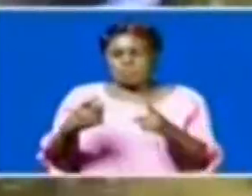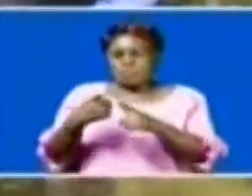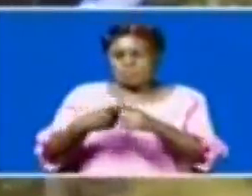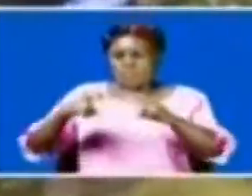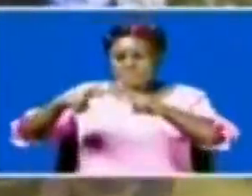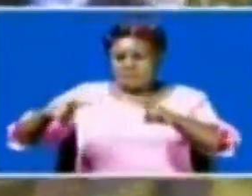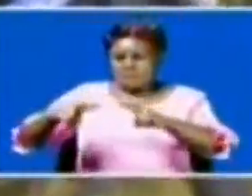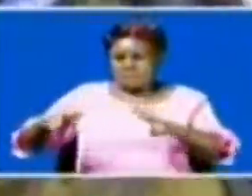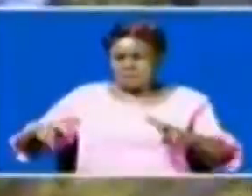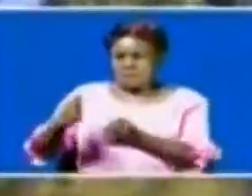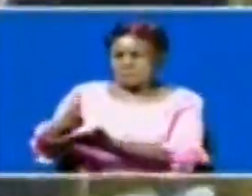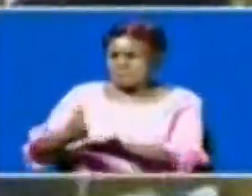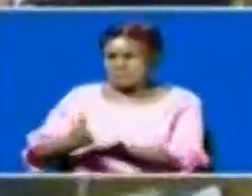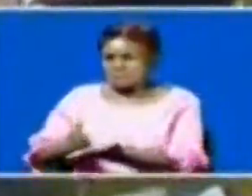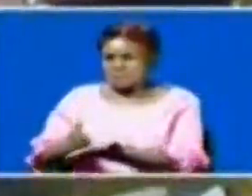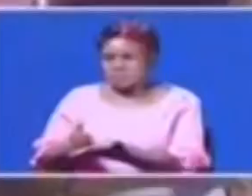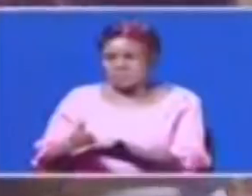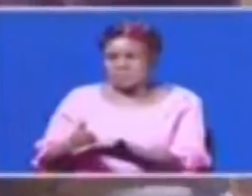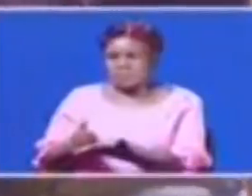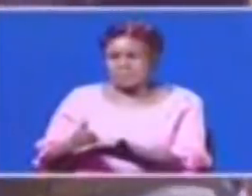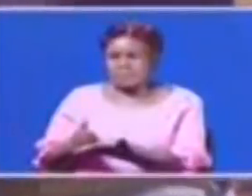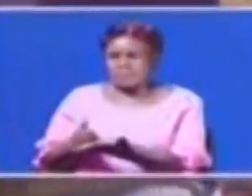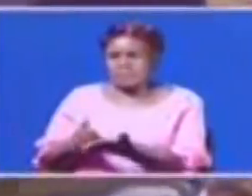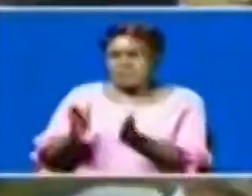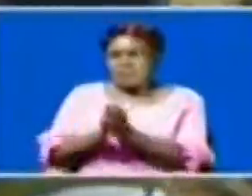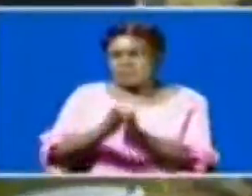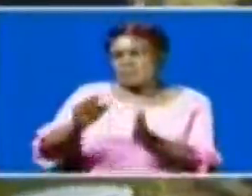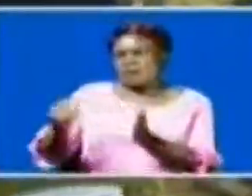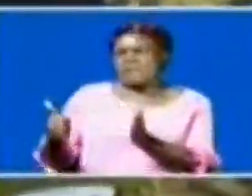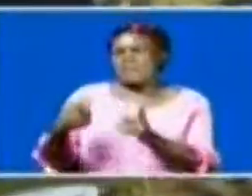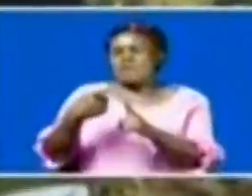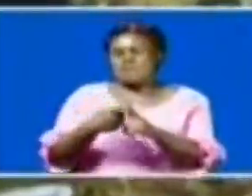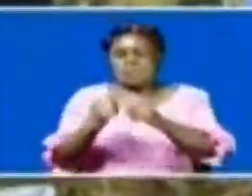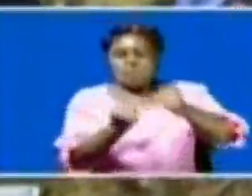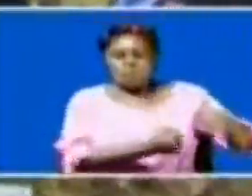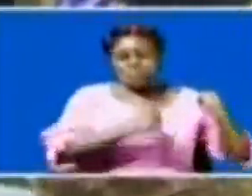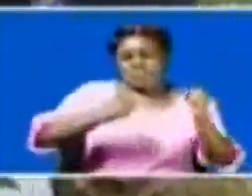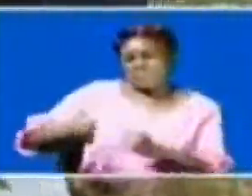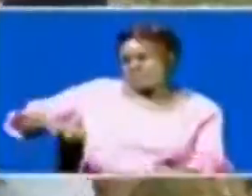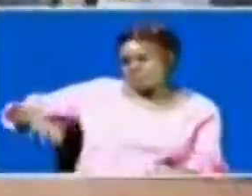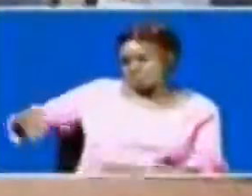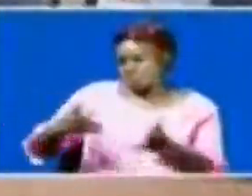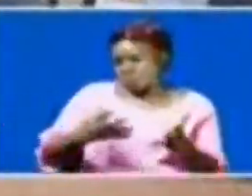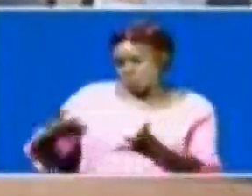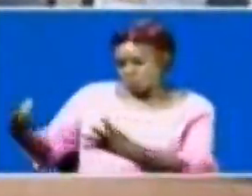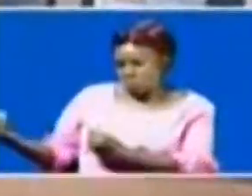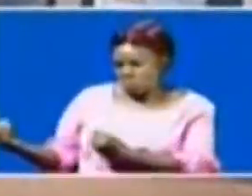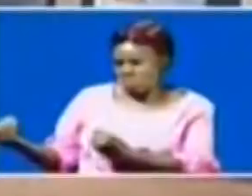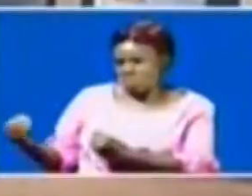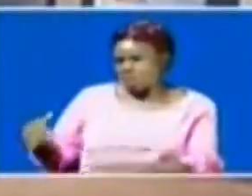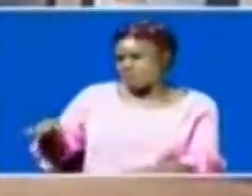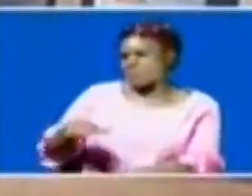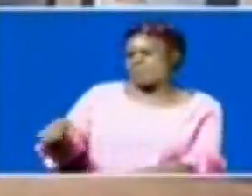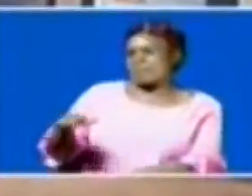homicide department, that's a team, a homicide detective, together with other detectives from Mombasa County, today went to that scene